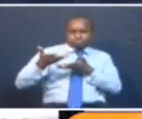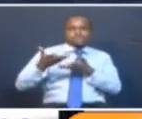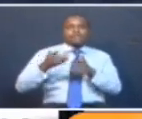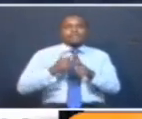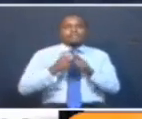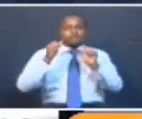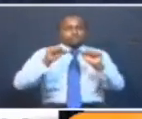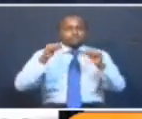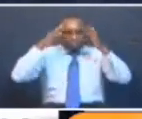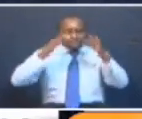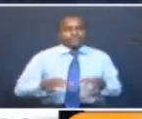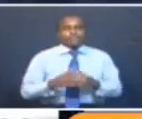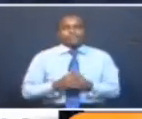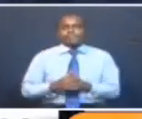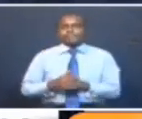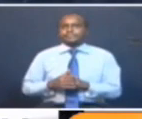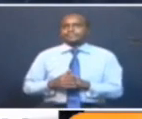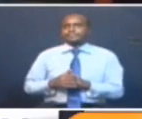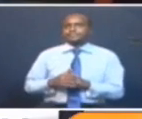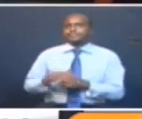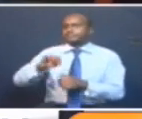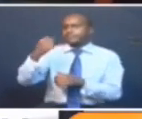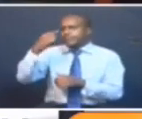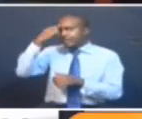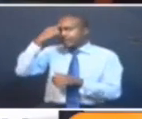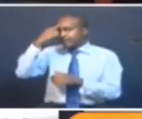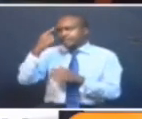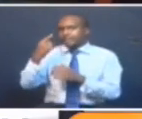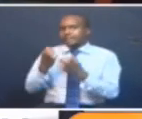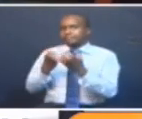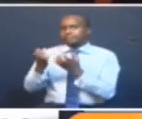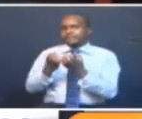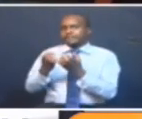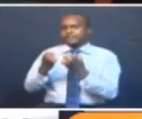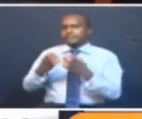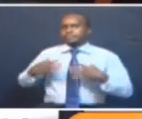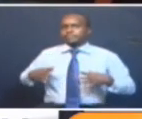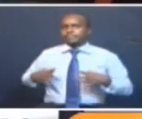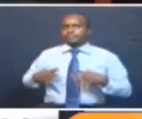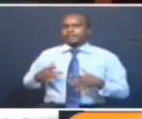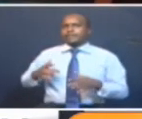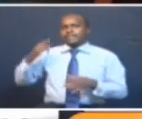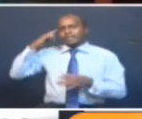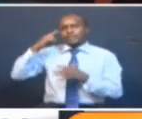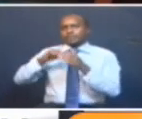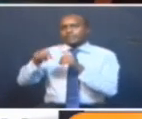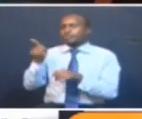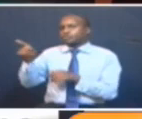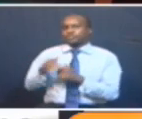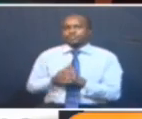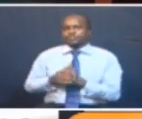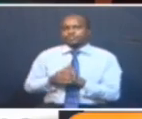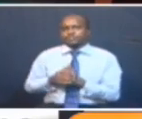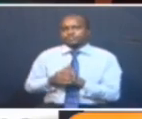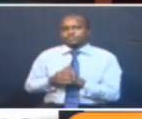you can make a decision. What do other Indian businessmen feel of Manu Chandaria? I'm just curious here. What do they think? Because, you know, you seem